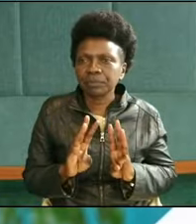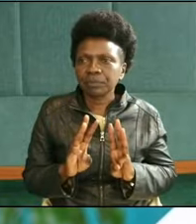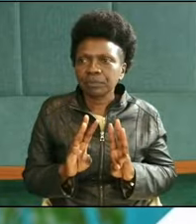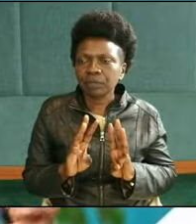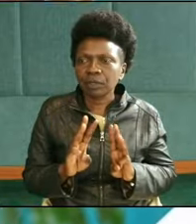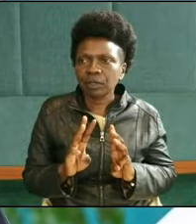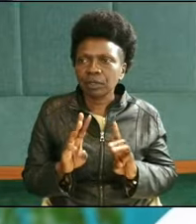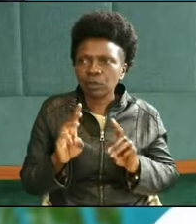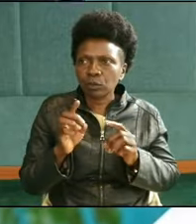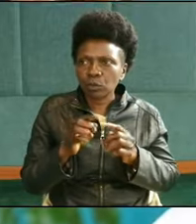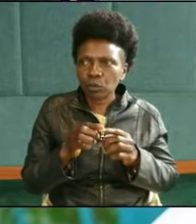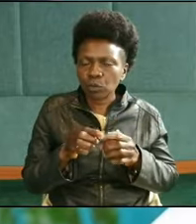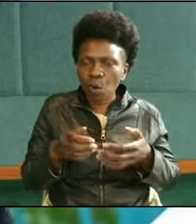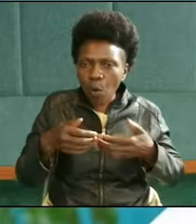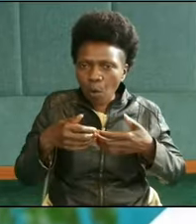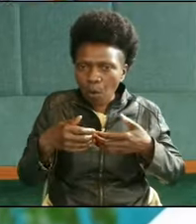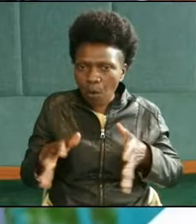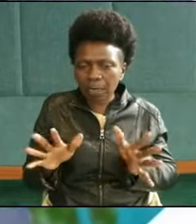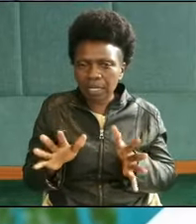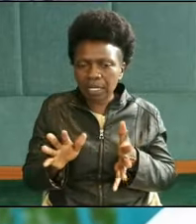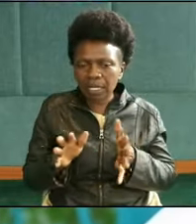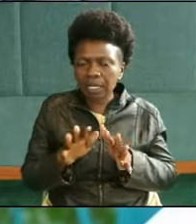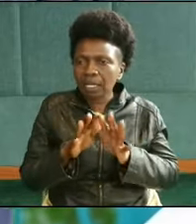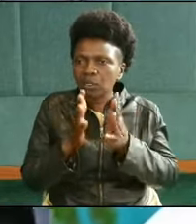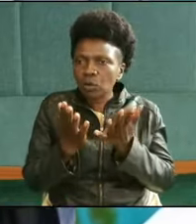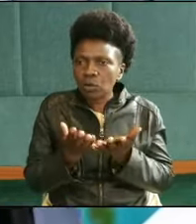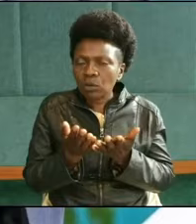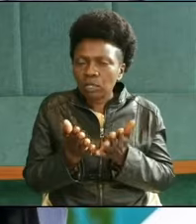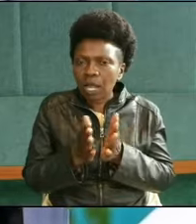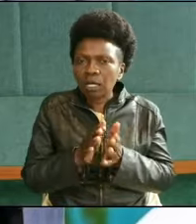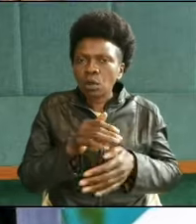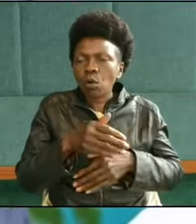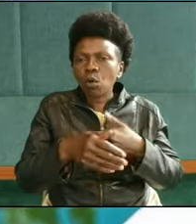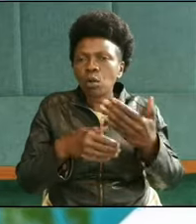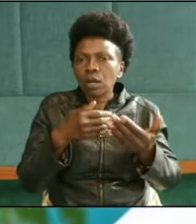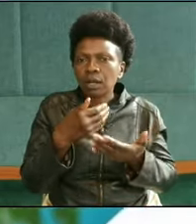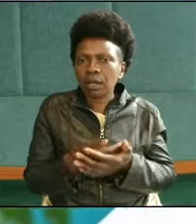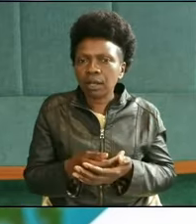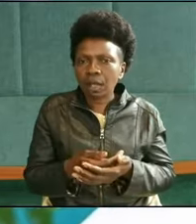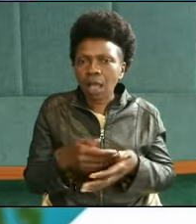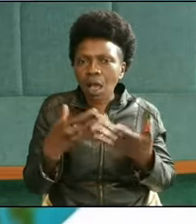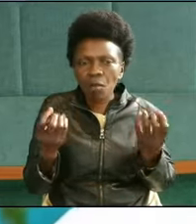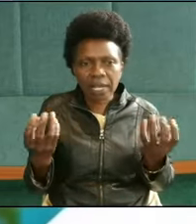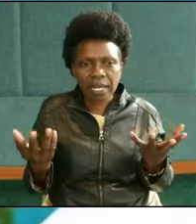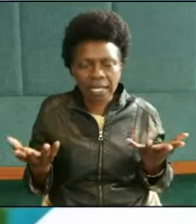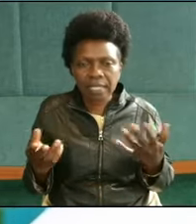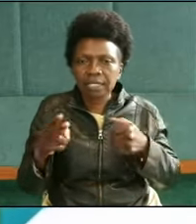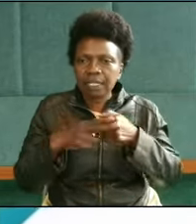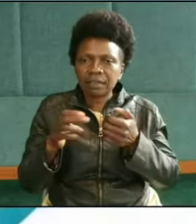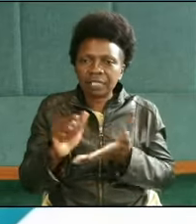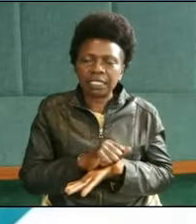he also is worthy to open the scroll and all, how many? Its